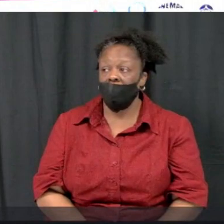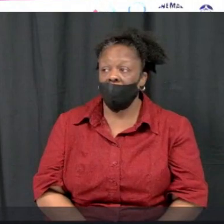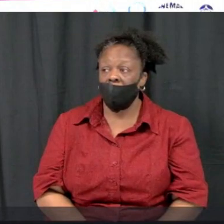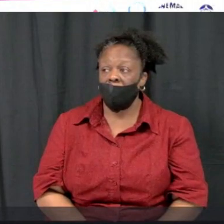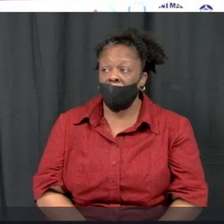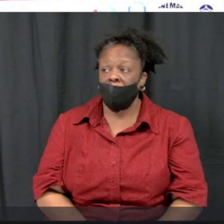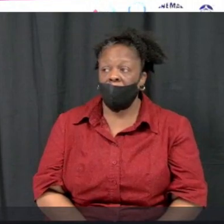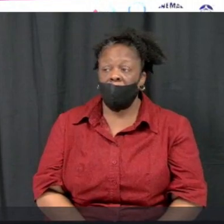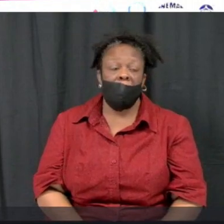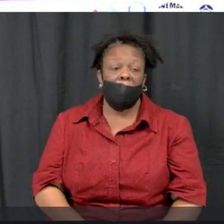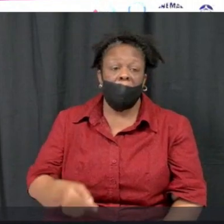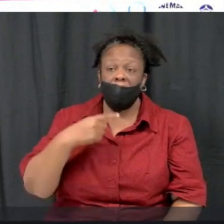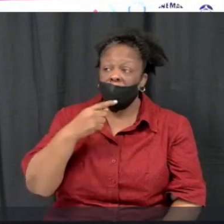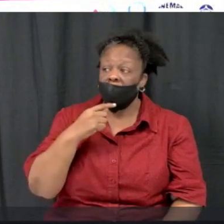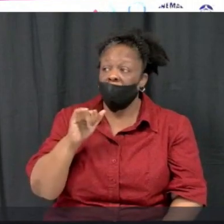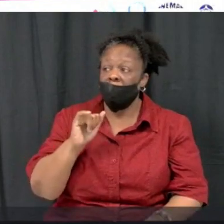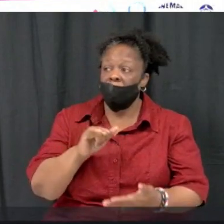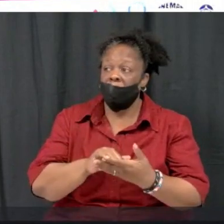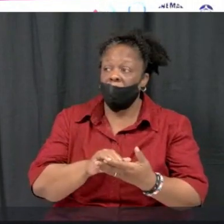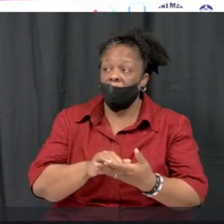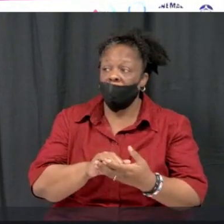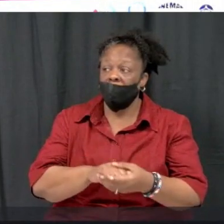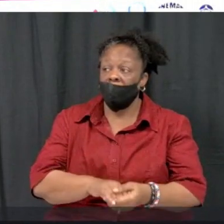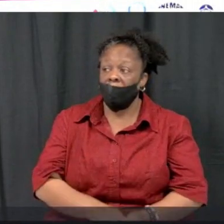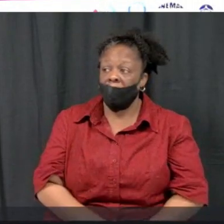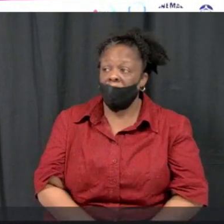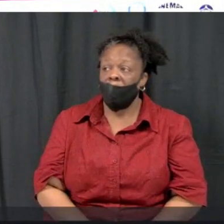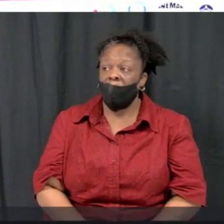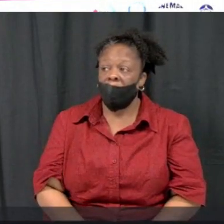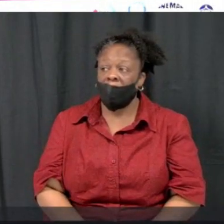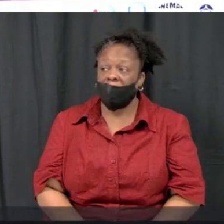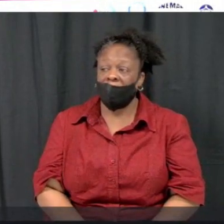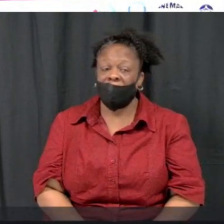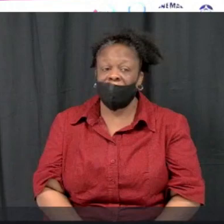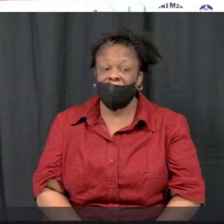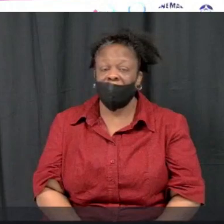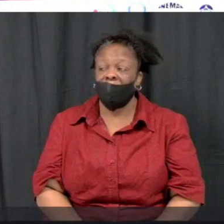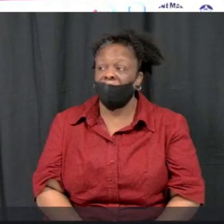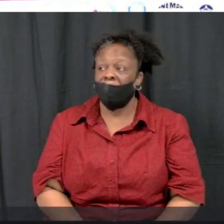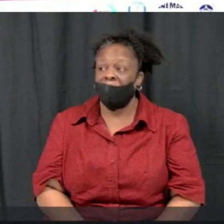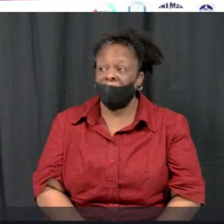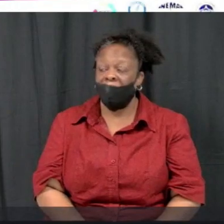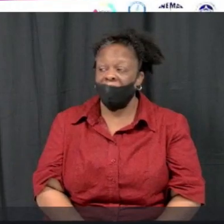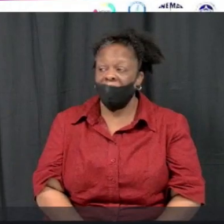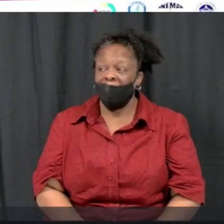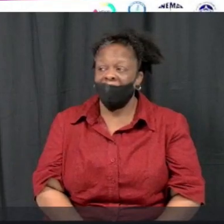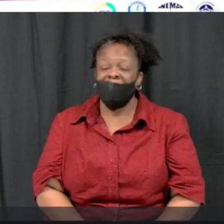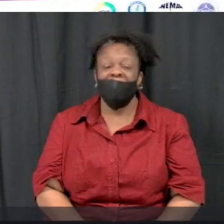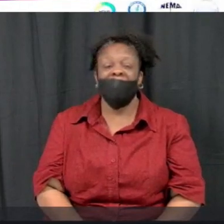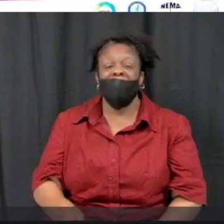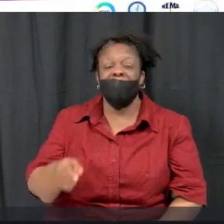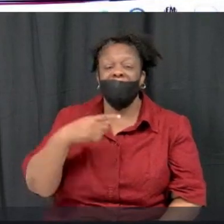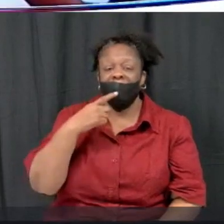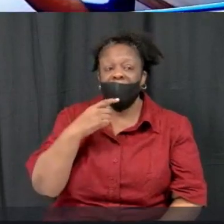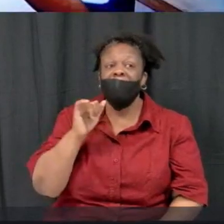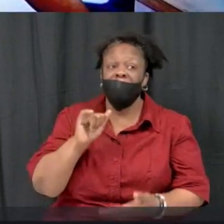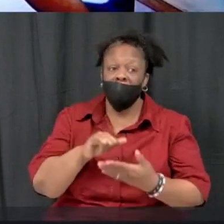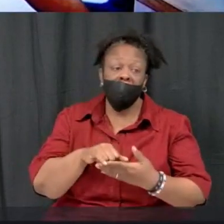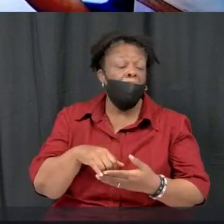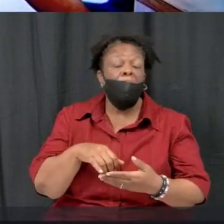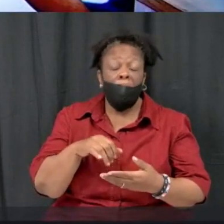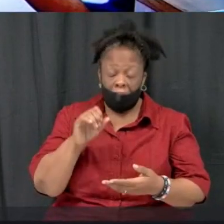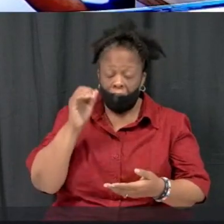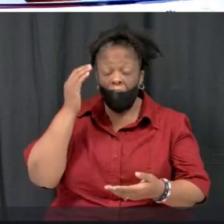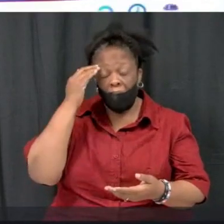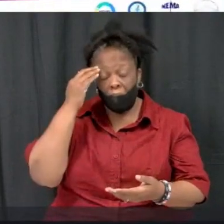on Tuesday. And I had a call from the nurse today to remind me of my second shot. And I